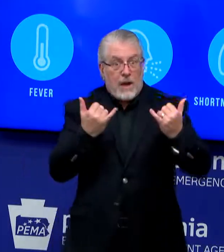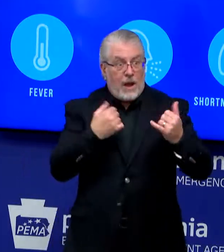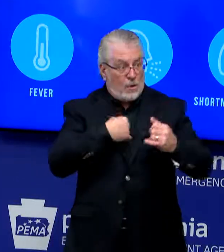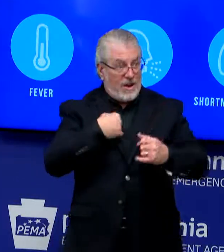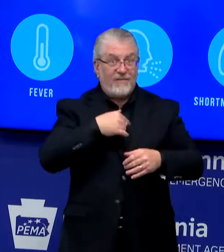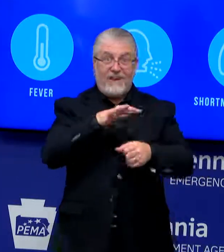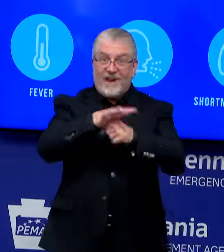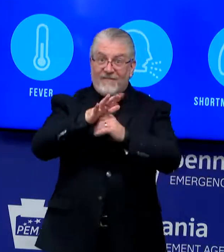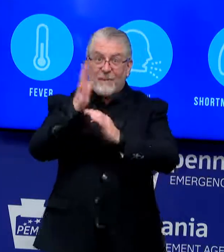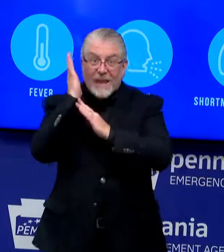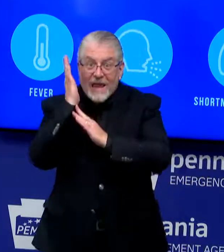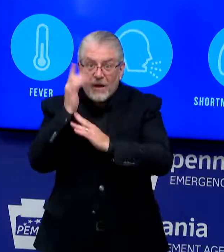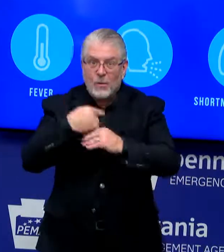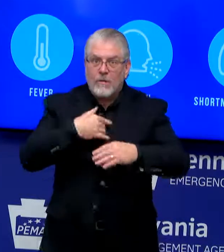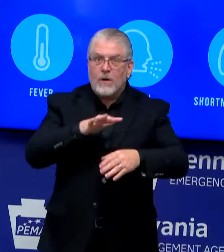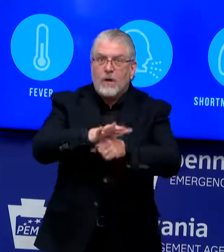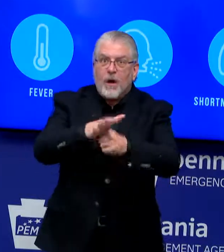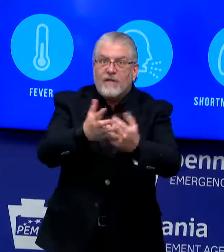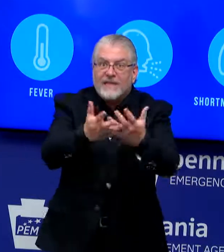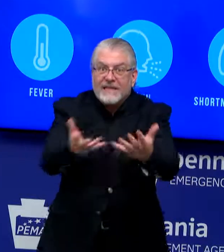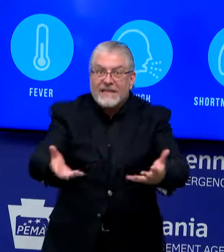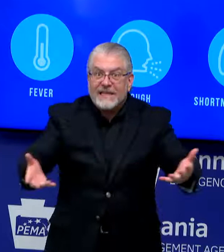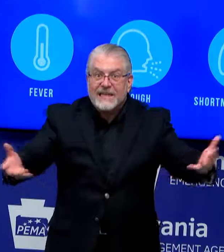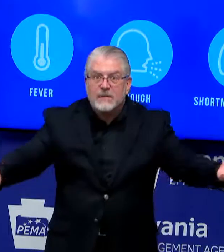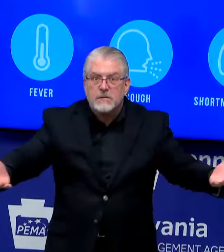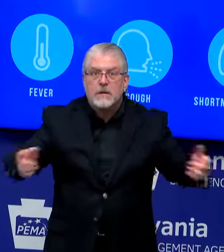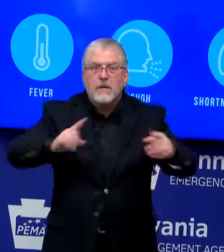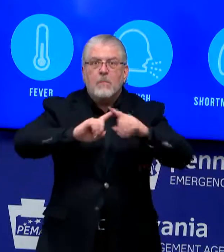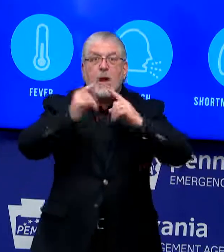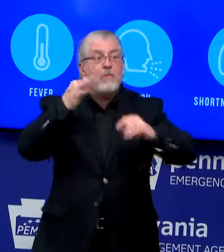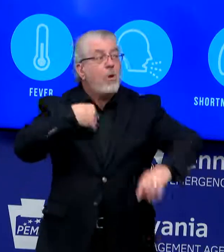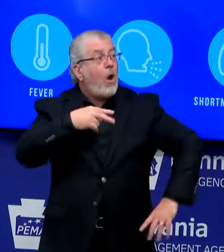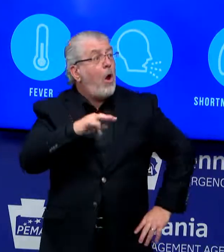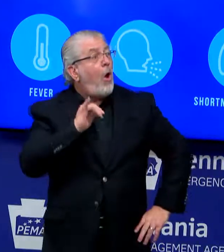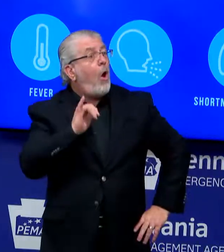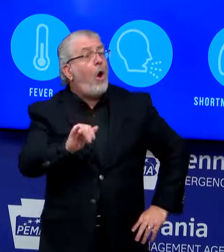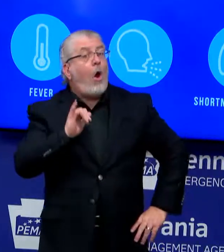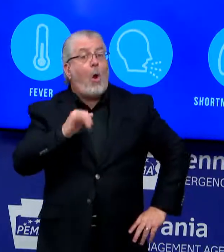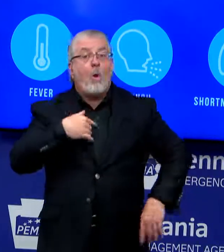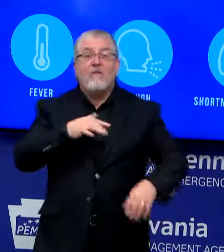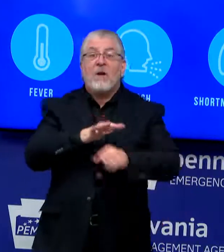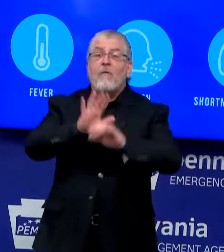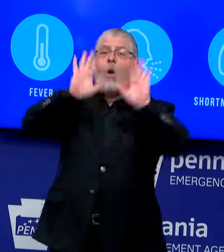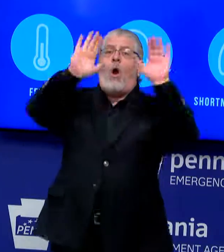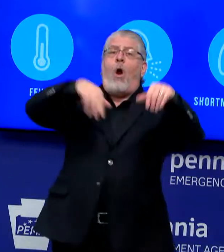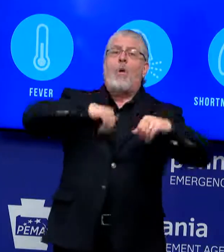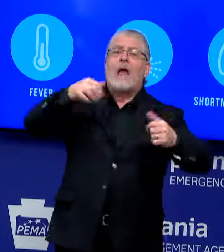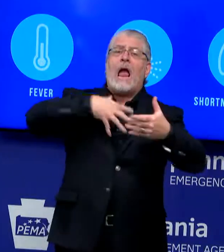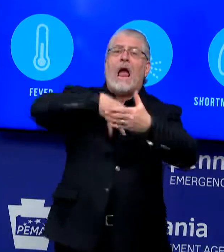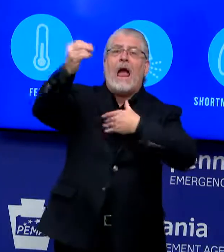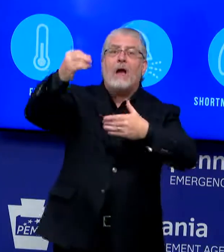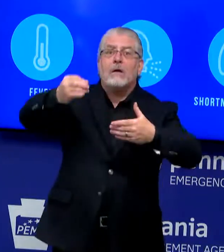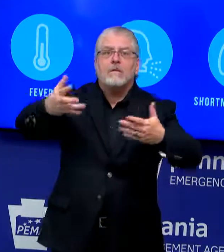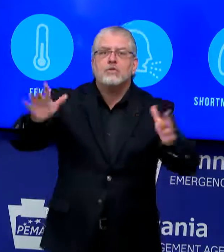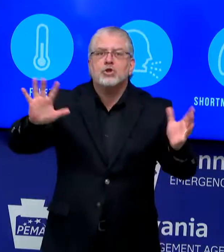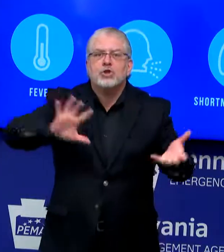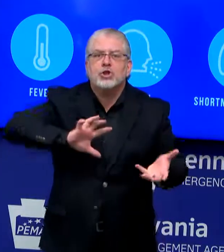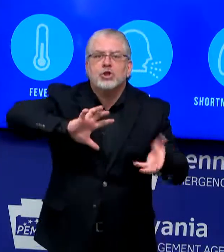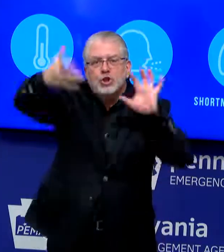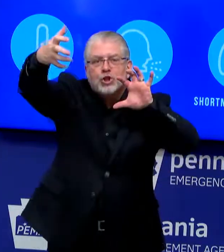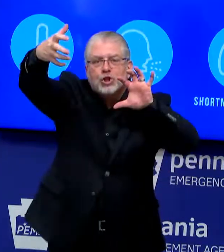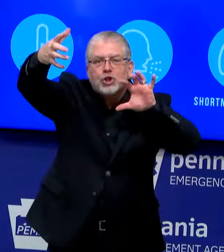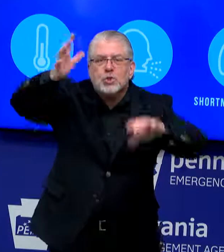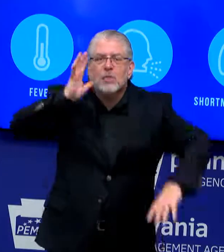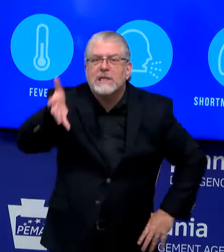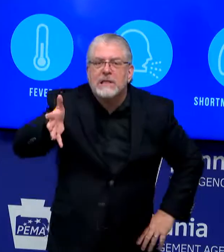the other hand, we don't do the right thing, if we congregate, if we spread this disease, because it is a very contagious disease, if